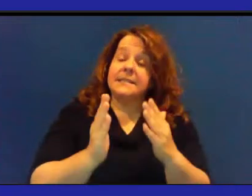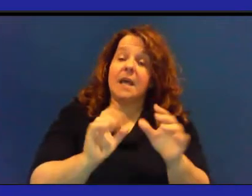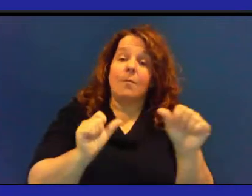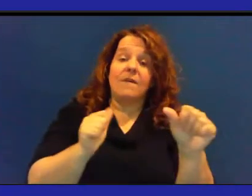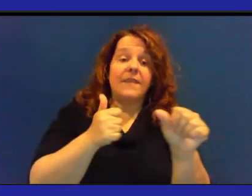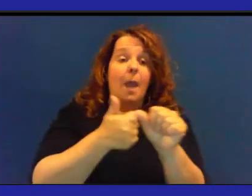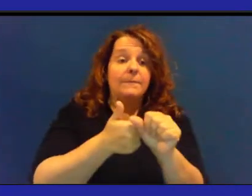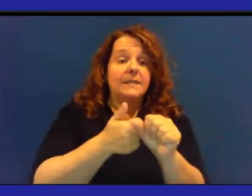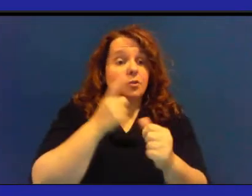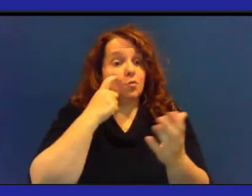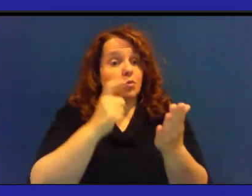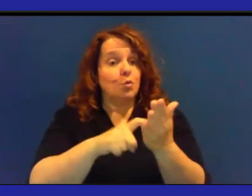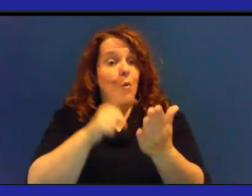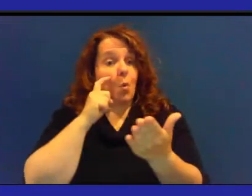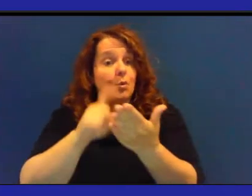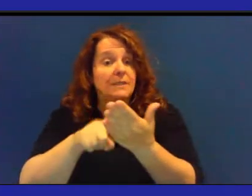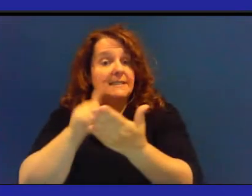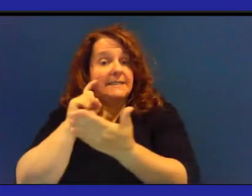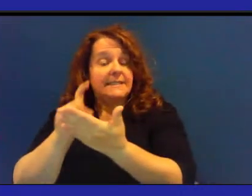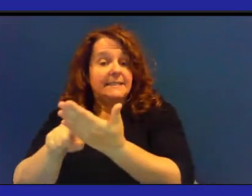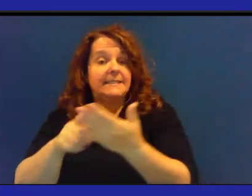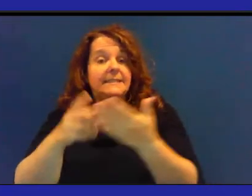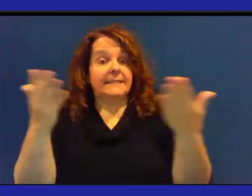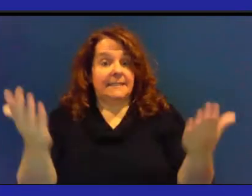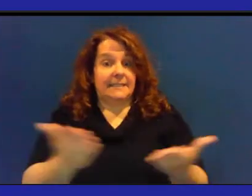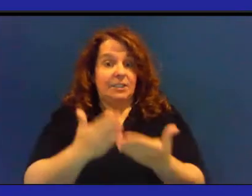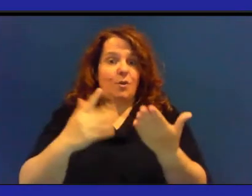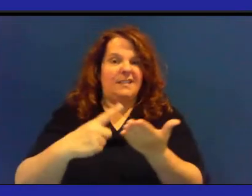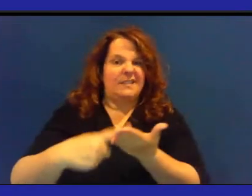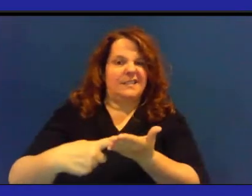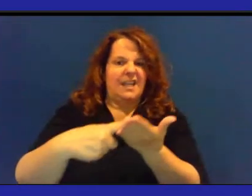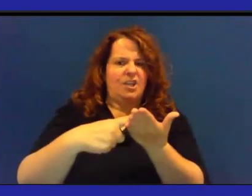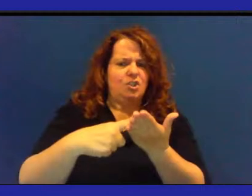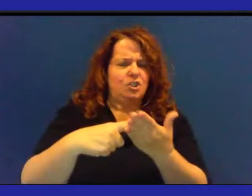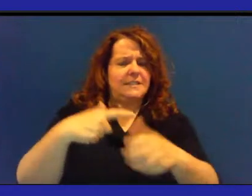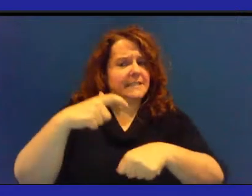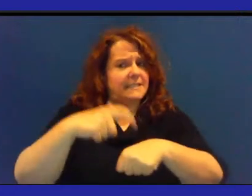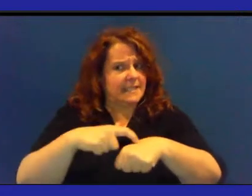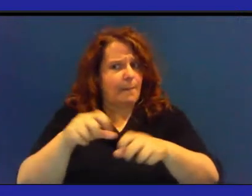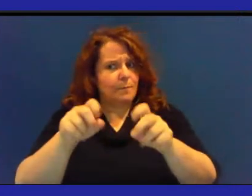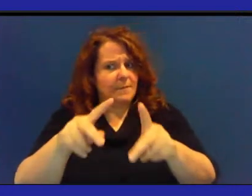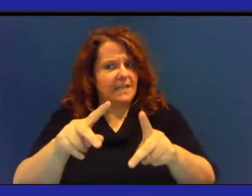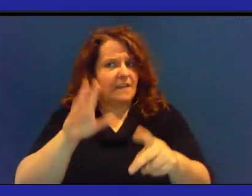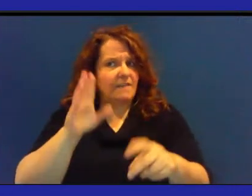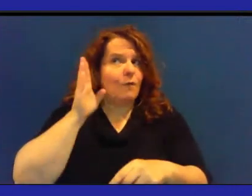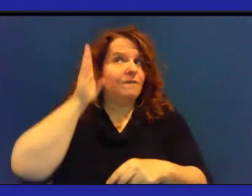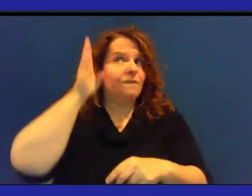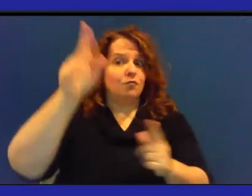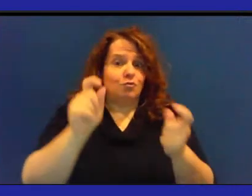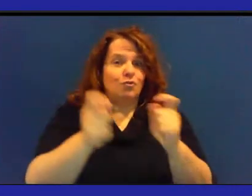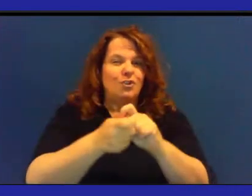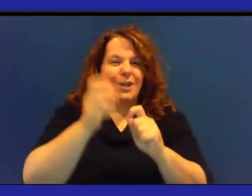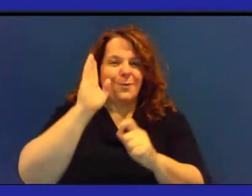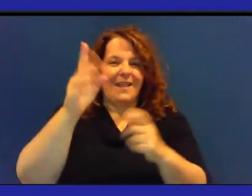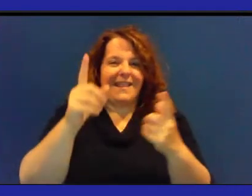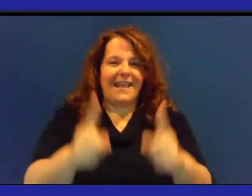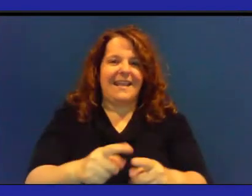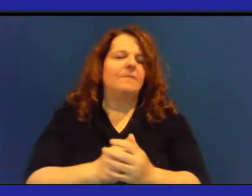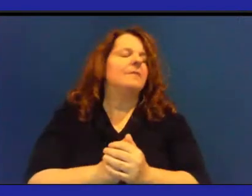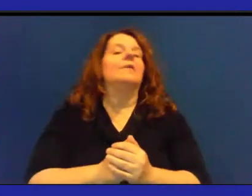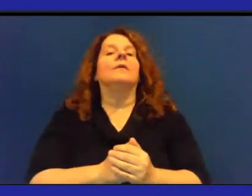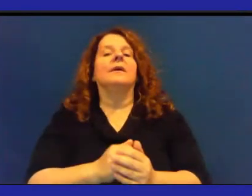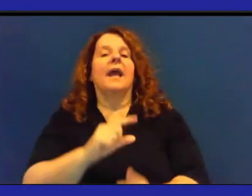that you'll see here, and then discussion, time permitting, on future changes. In our quality and